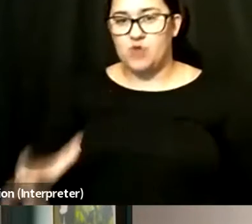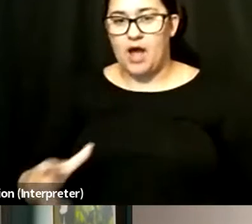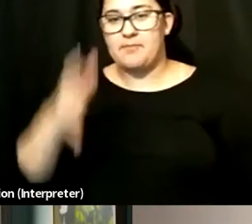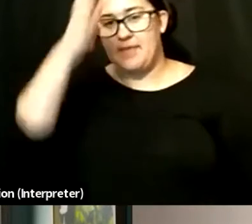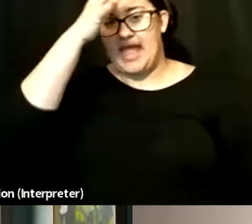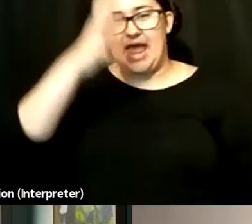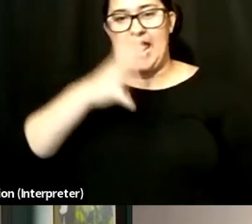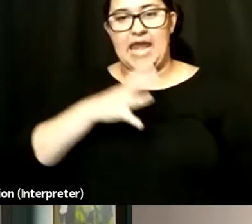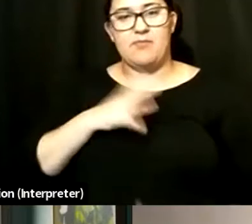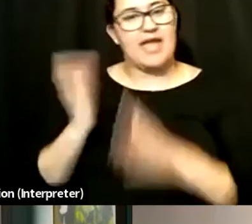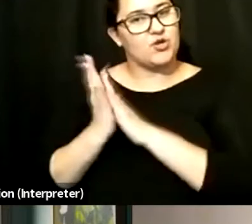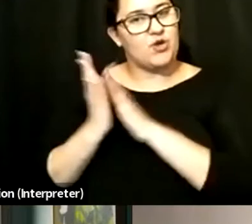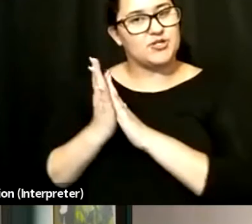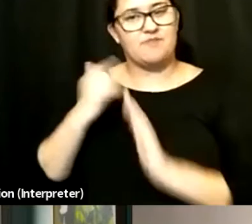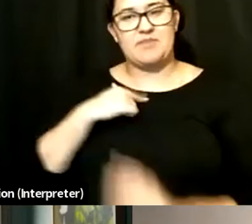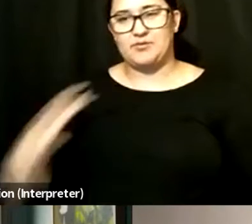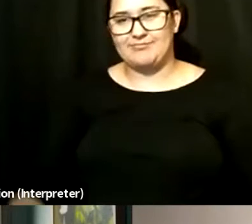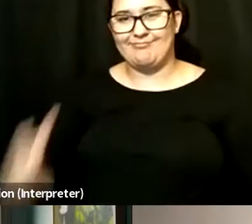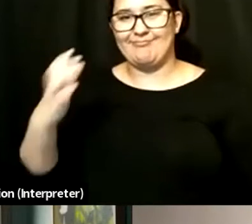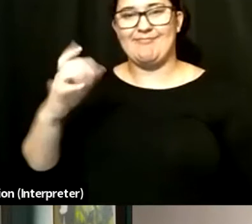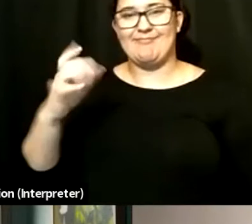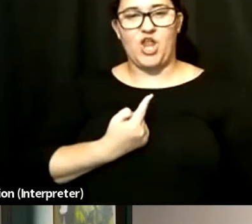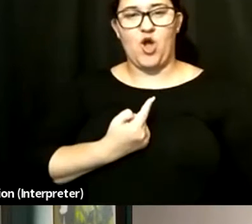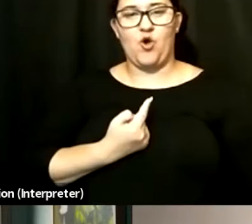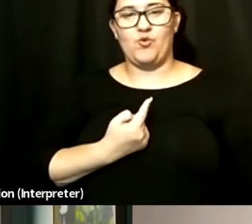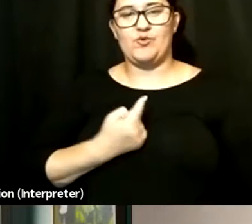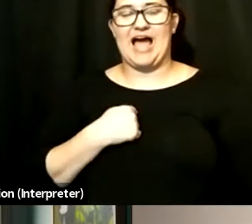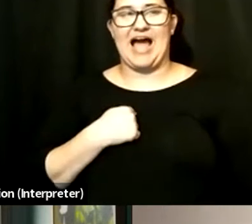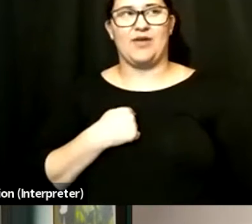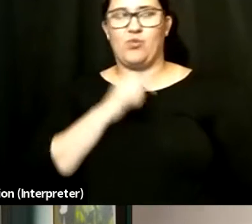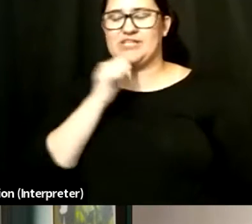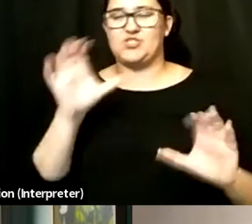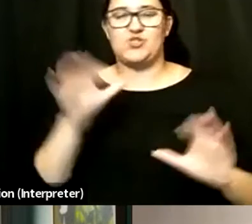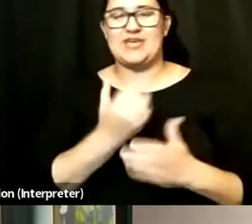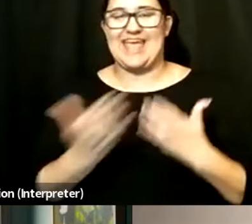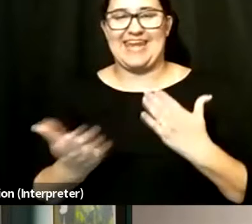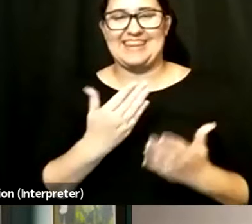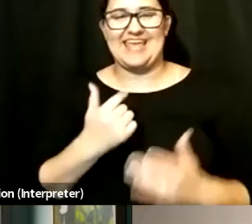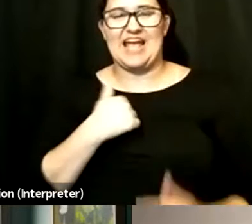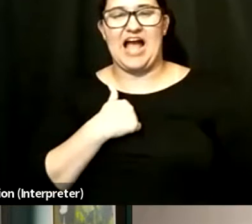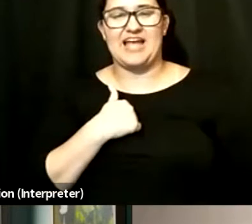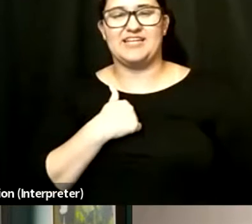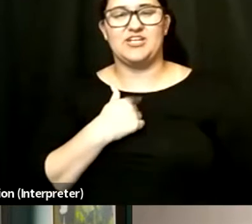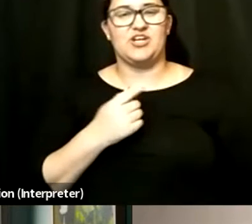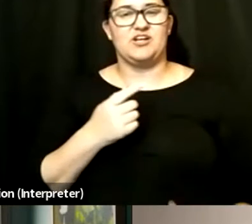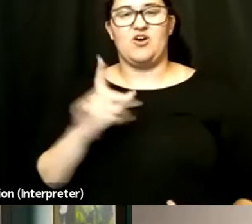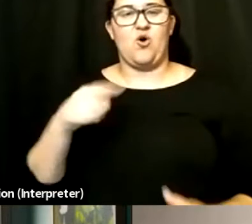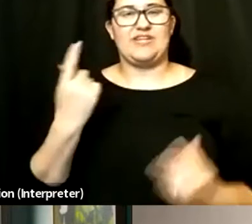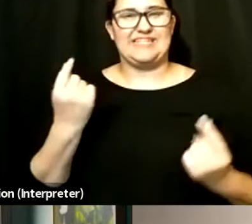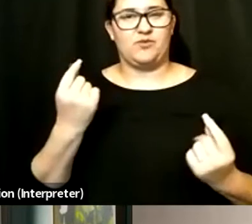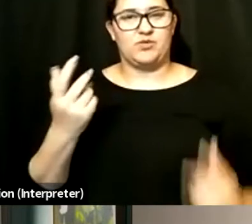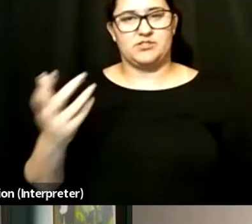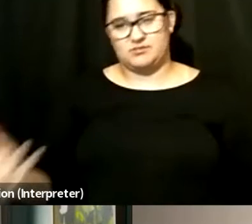me for picking it up by myself. I wasn't doing anything like all that special. I just leaned over and picked it up, and